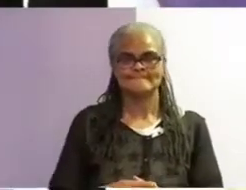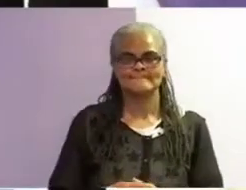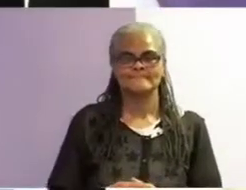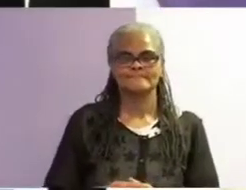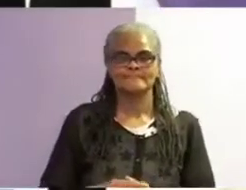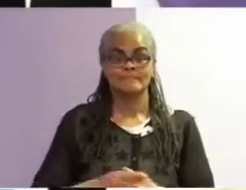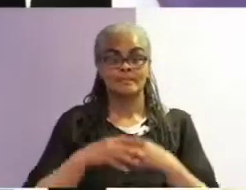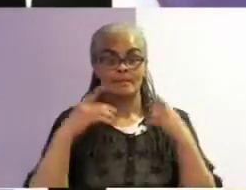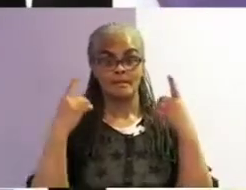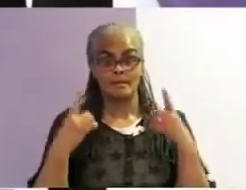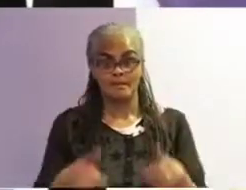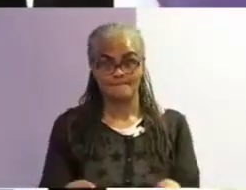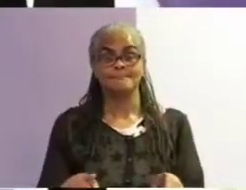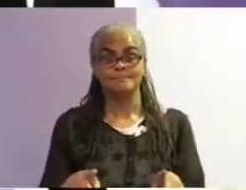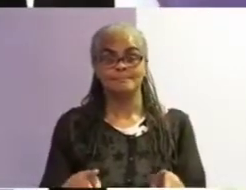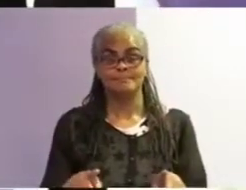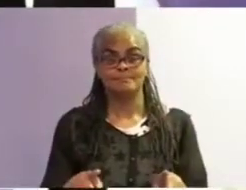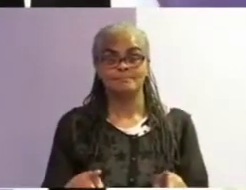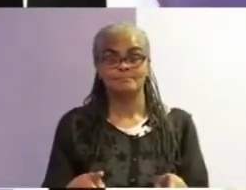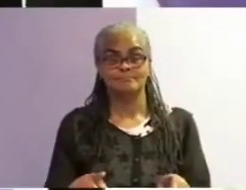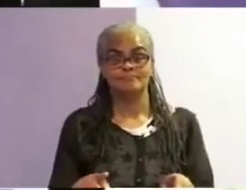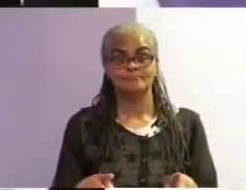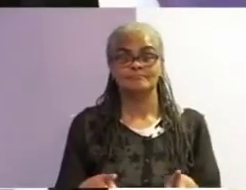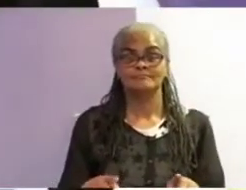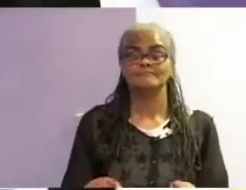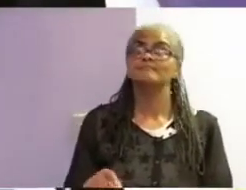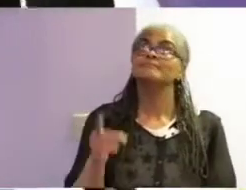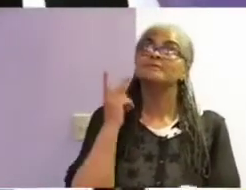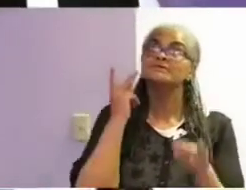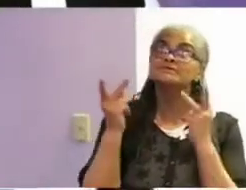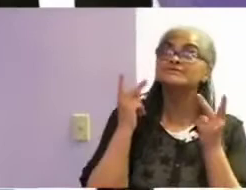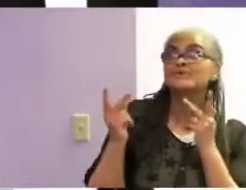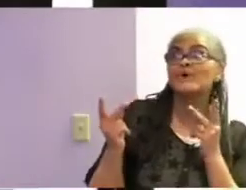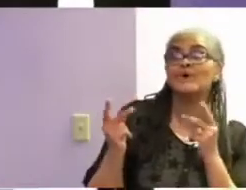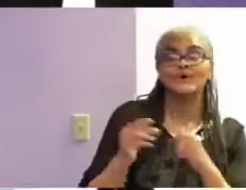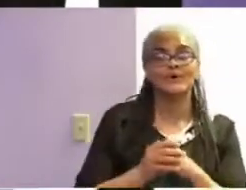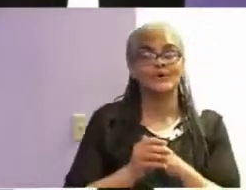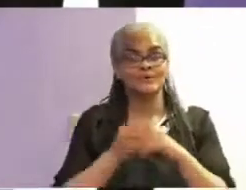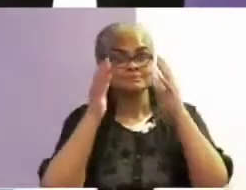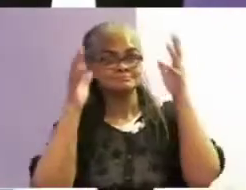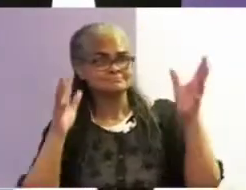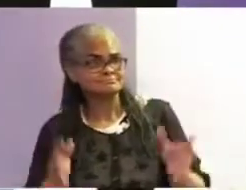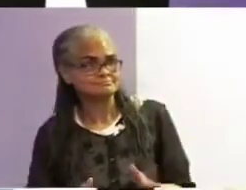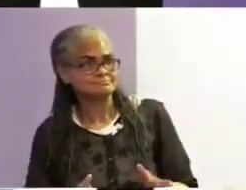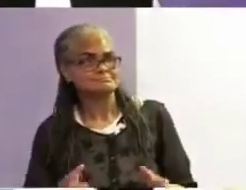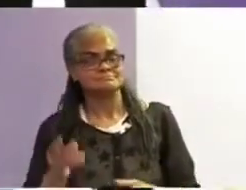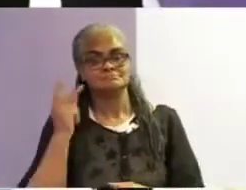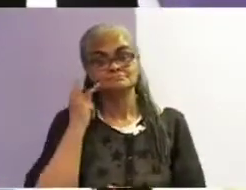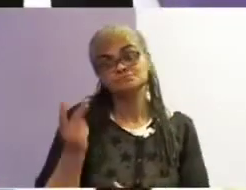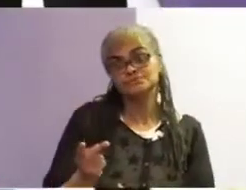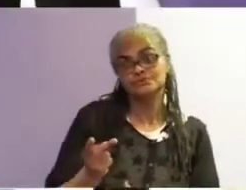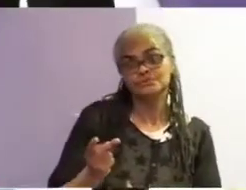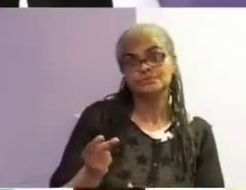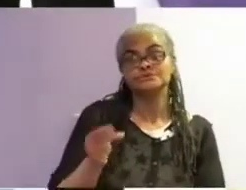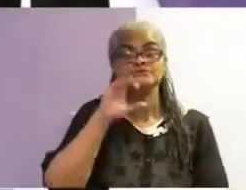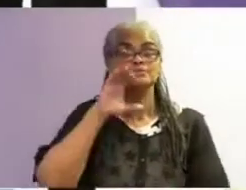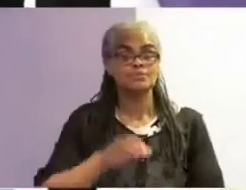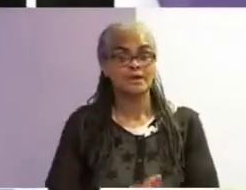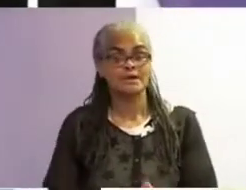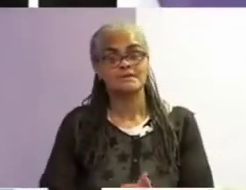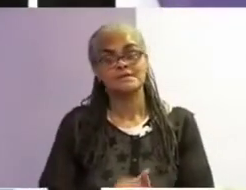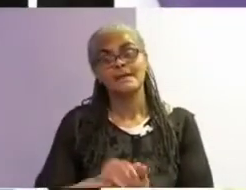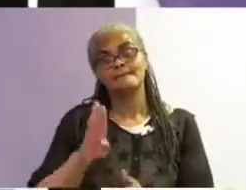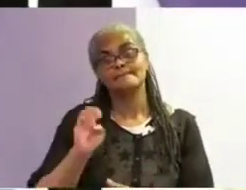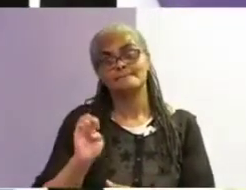And when he saw that, he arose and ran for his life, went to Beersheba, watch this, which belongs